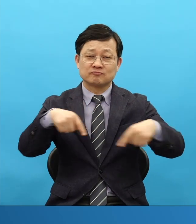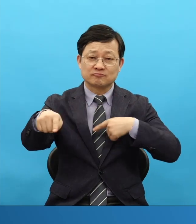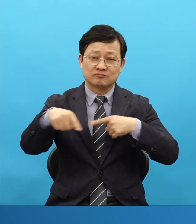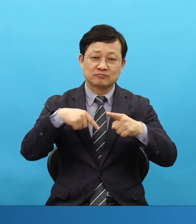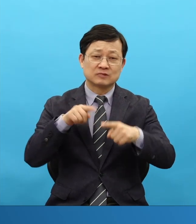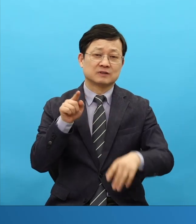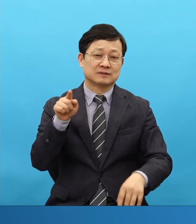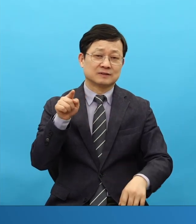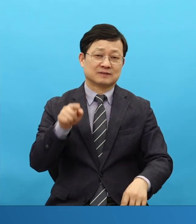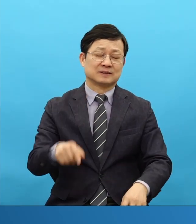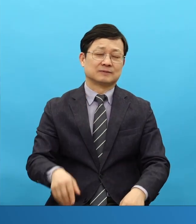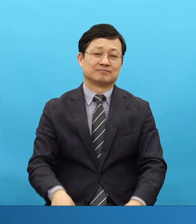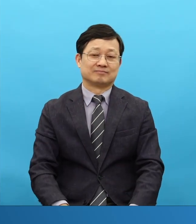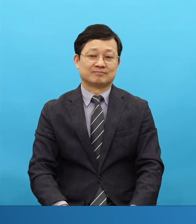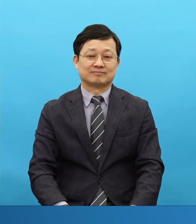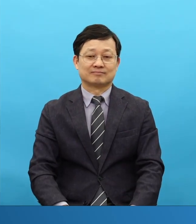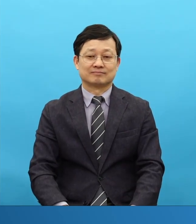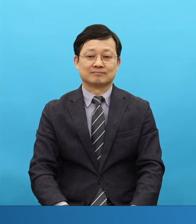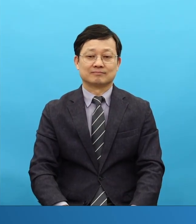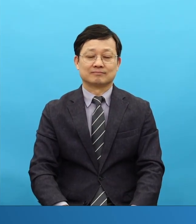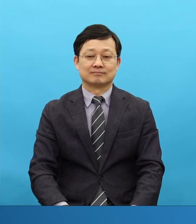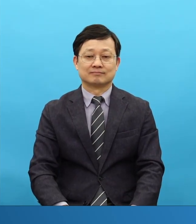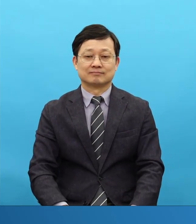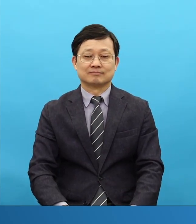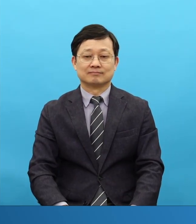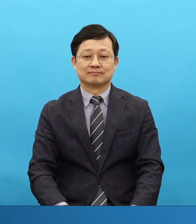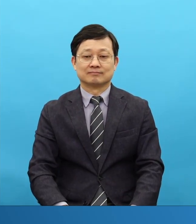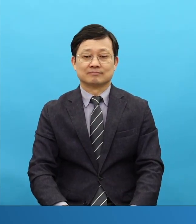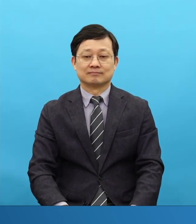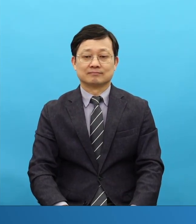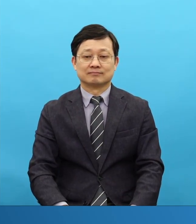things invisibly and acting like a king.